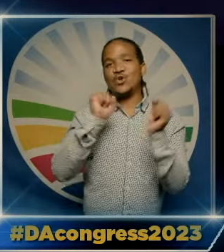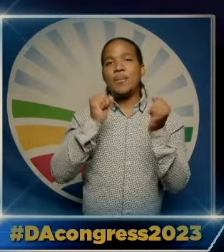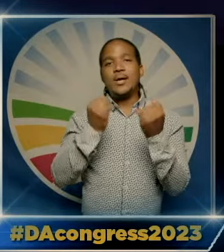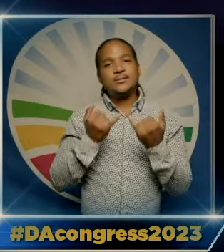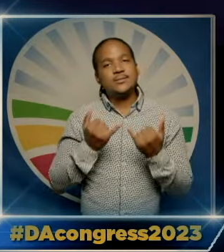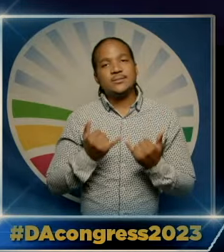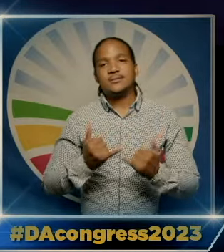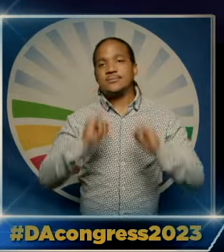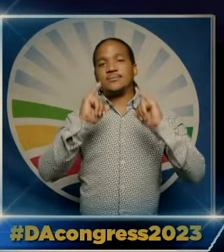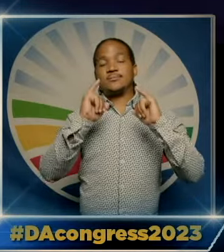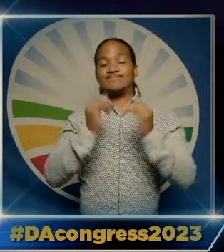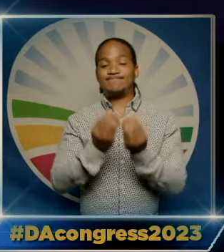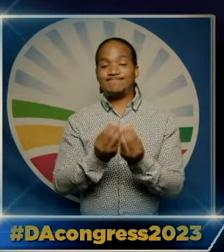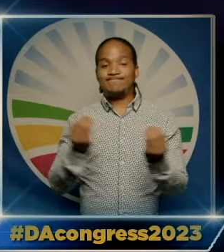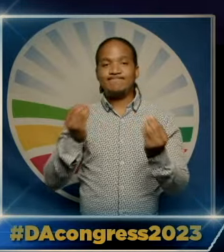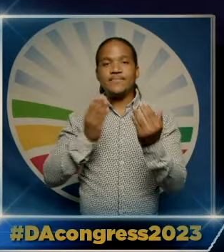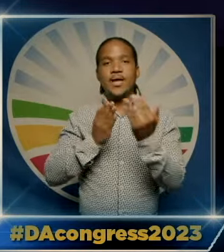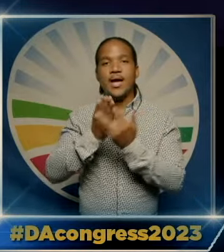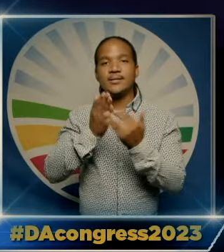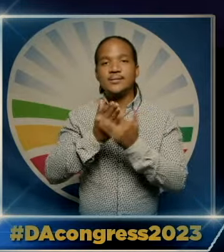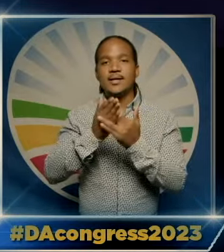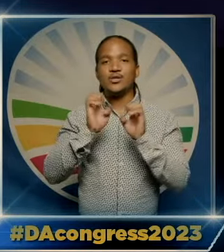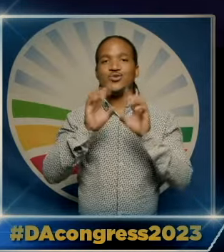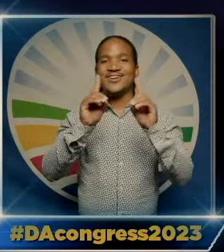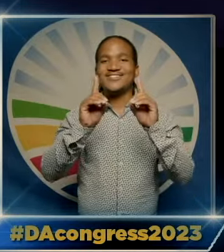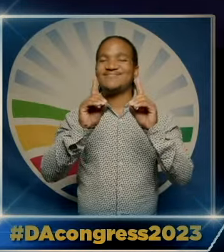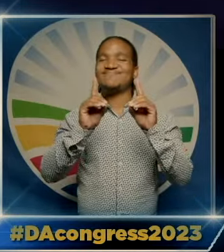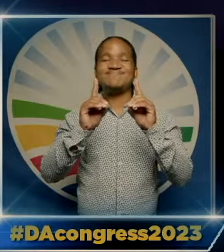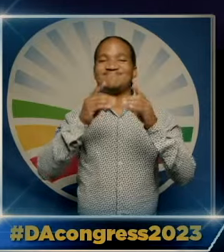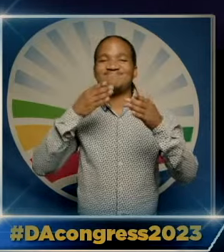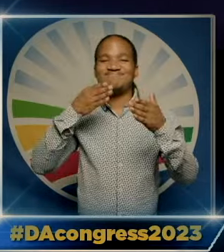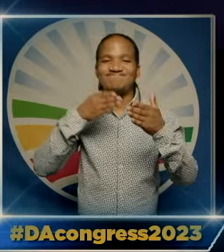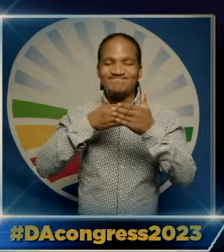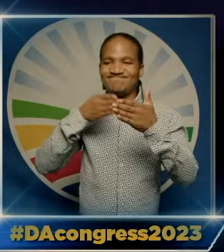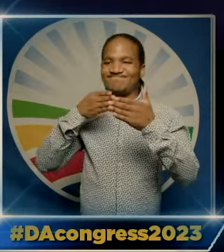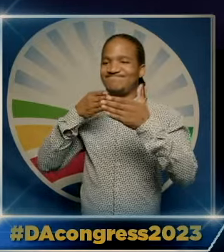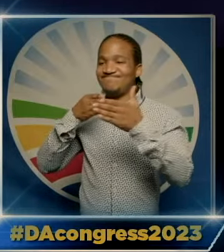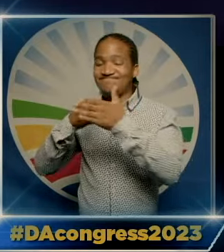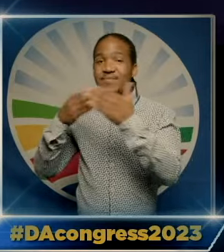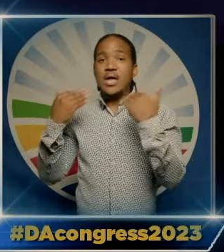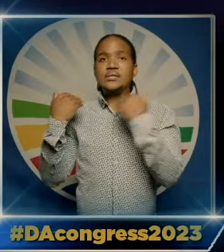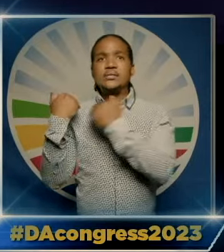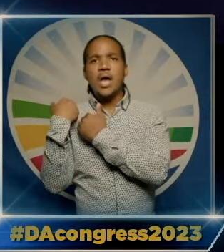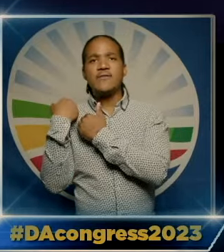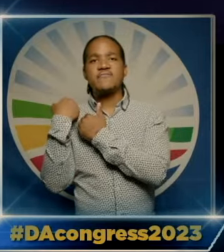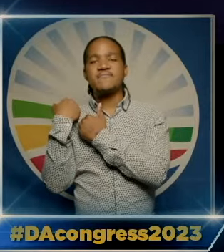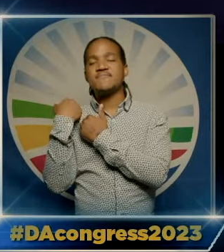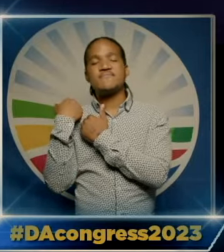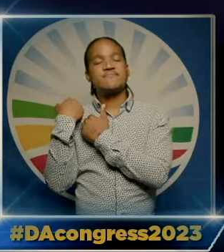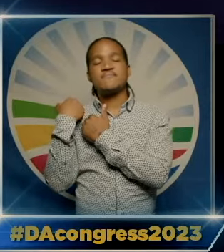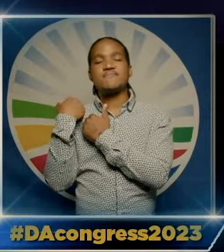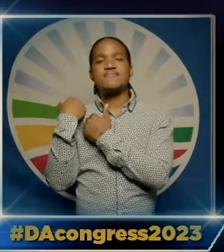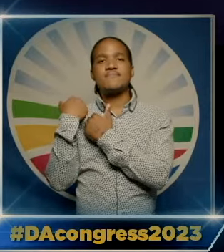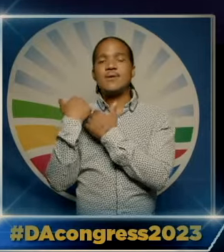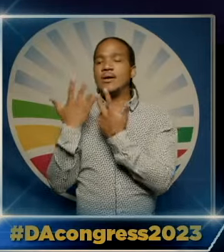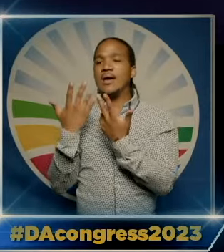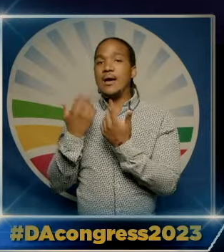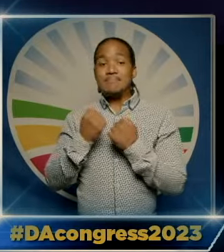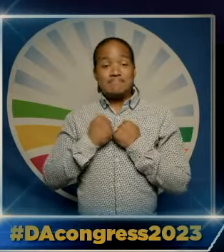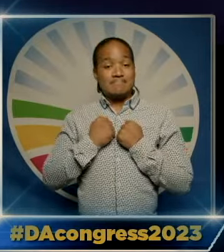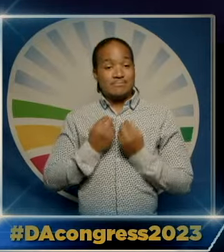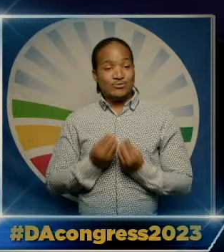cannot access education, opportunities, or even be safe in their communities. I want my children and your